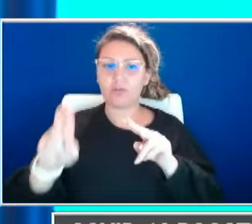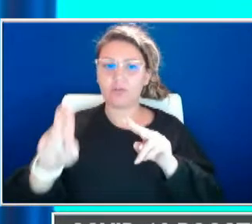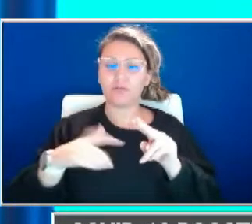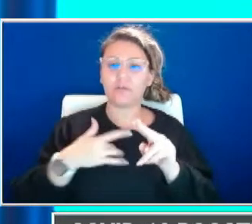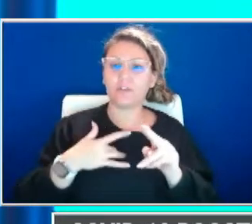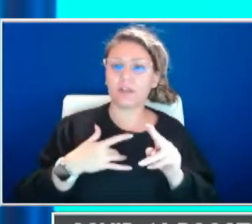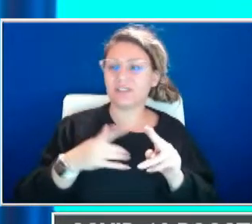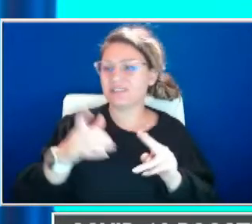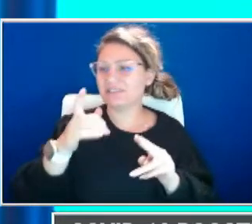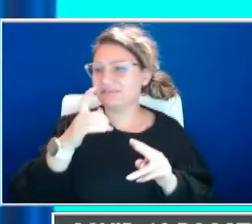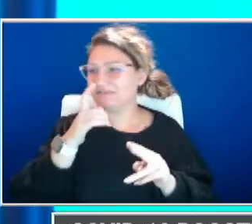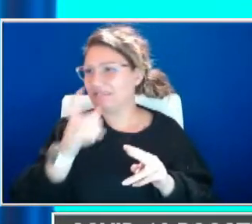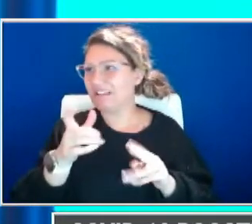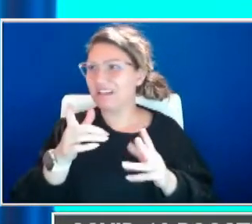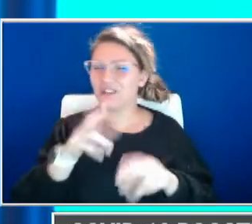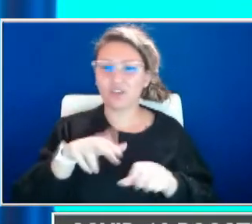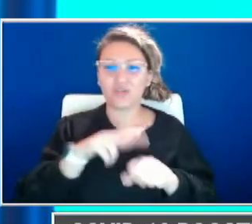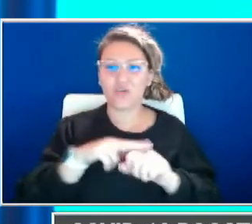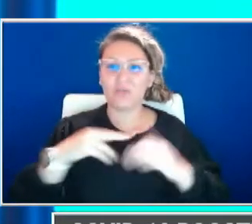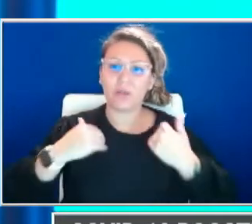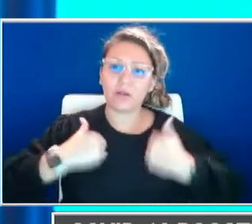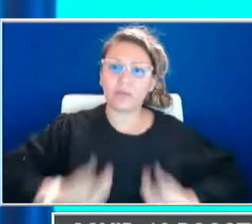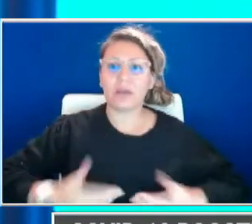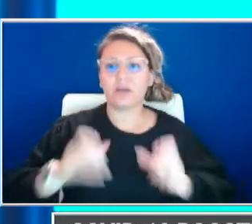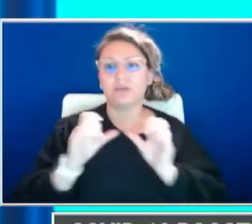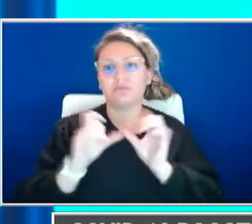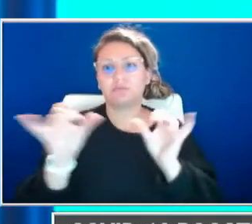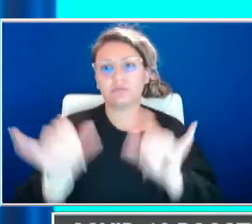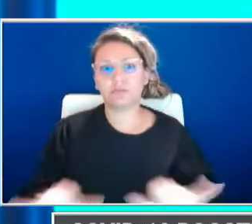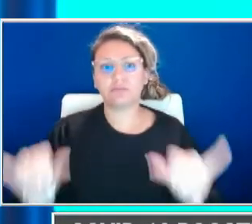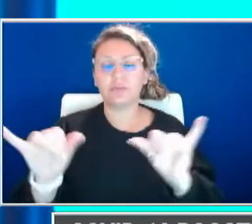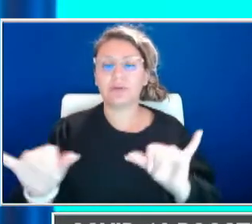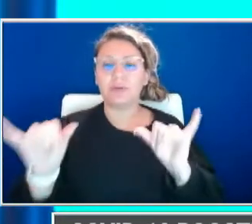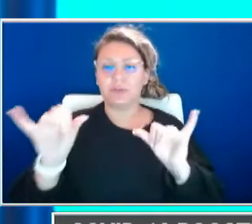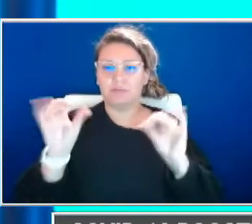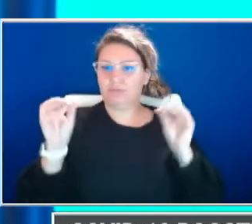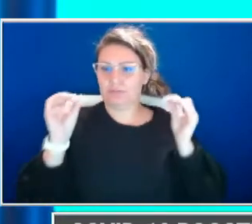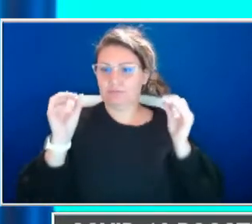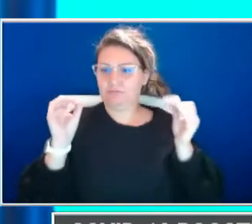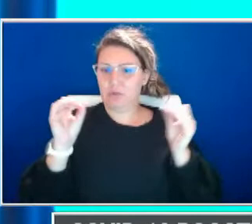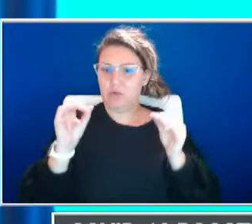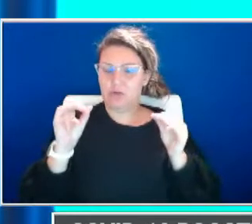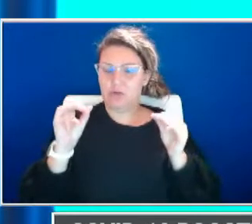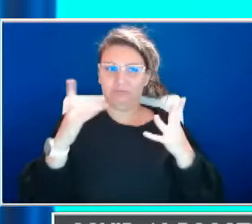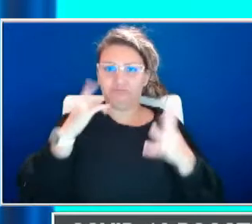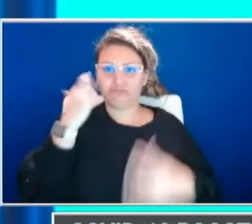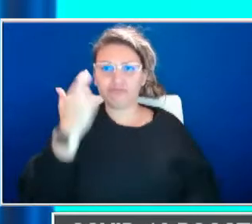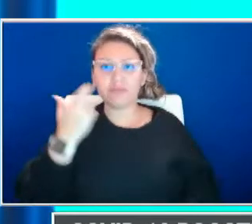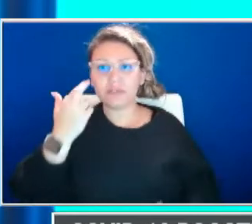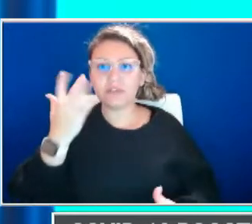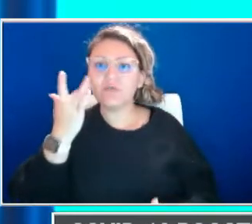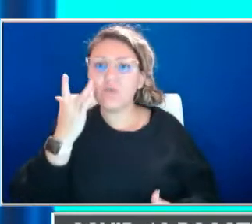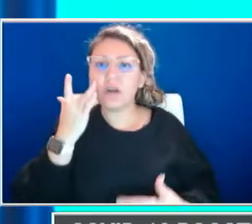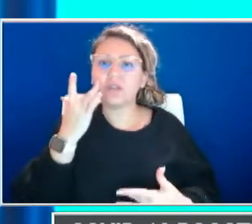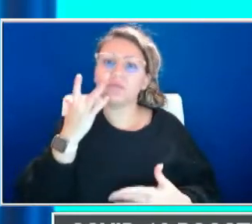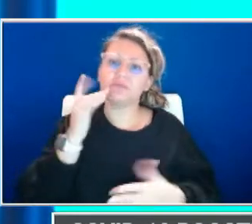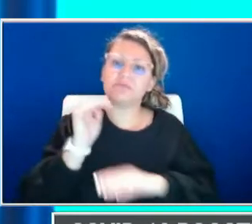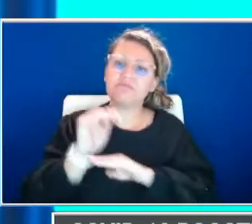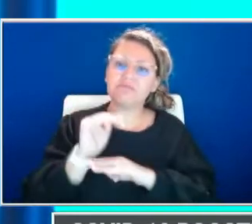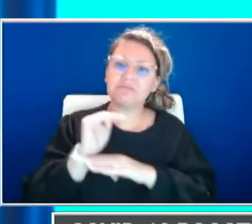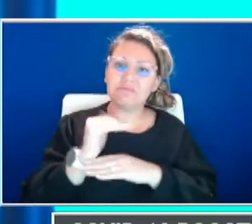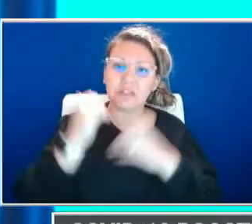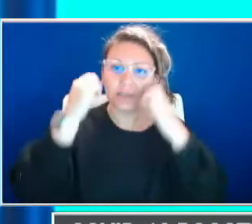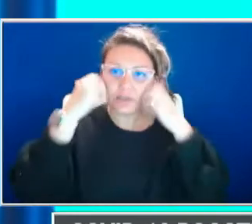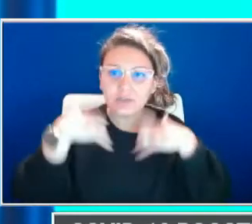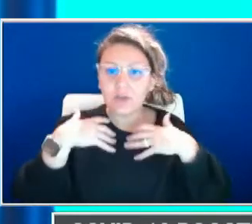unusually fatigued, and it's persistent, and it's just, there's no explanation for it. Night sweats,